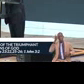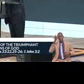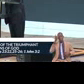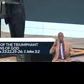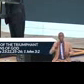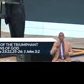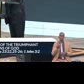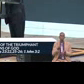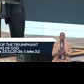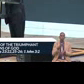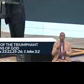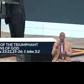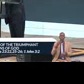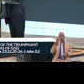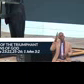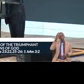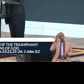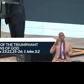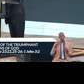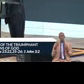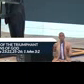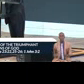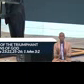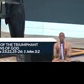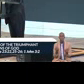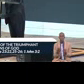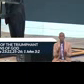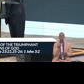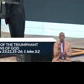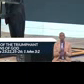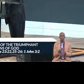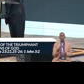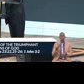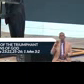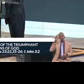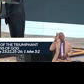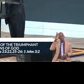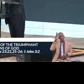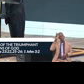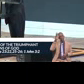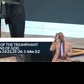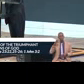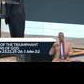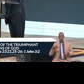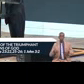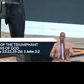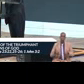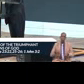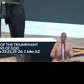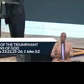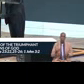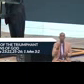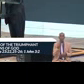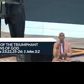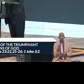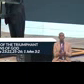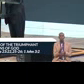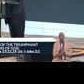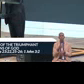devil. Sin, a work of the devil. Powerlessness, a work of the